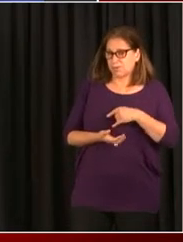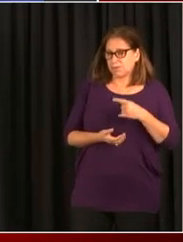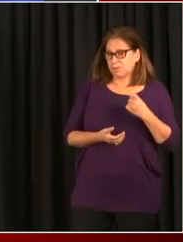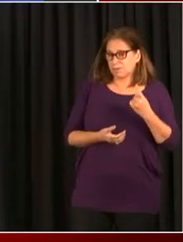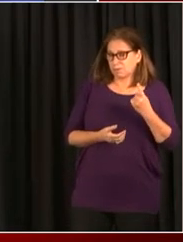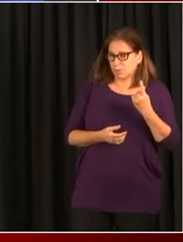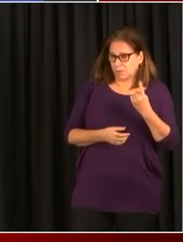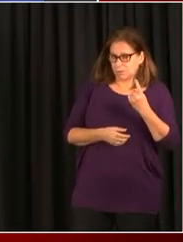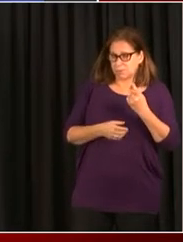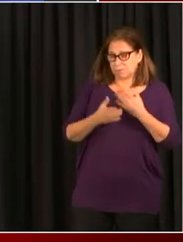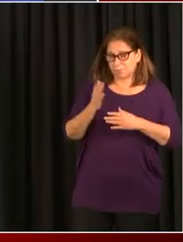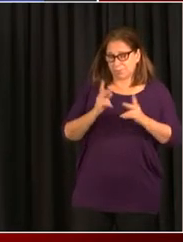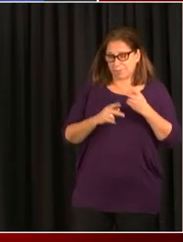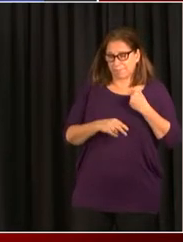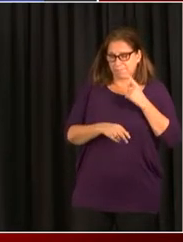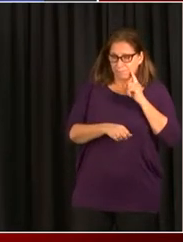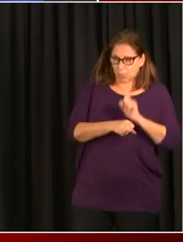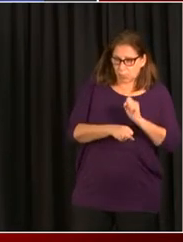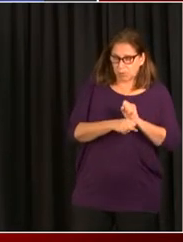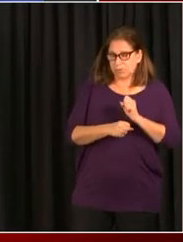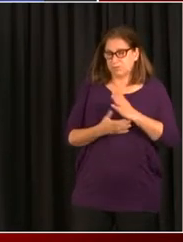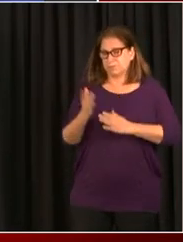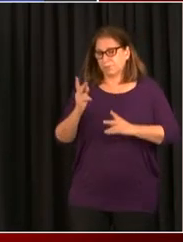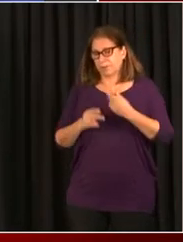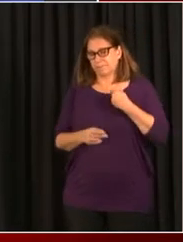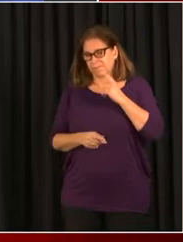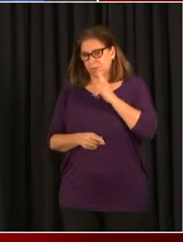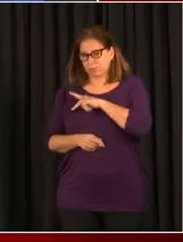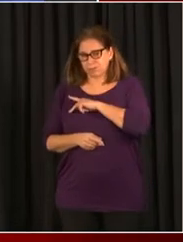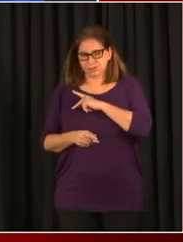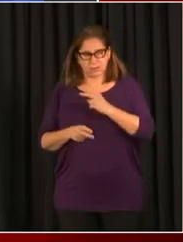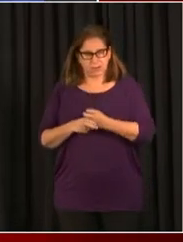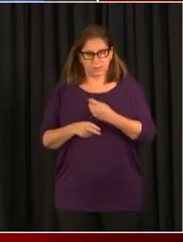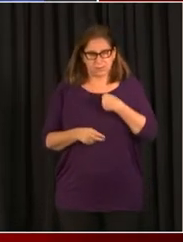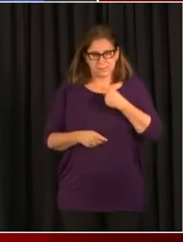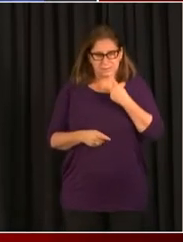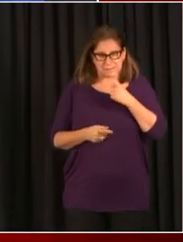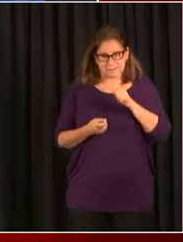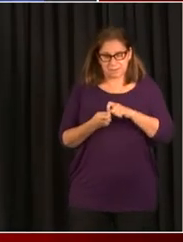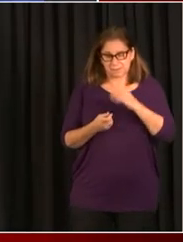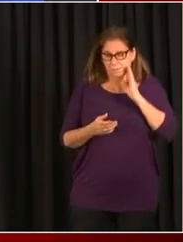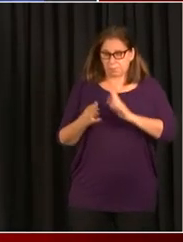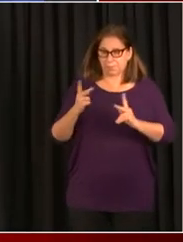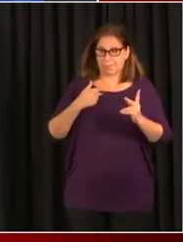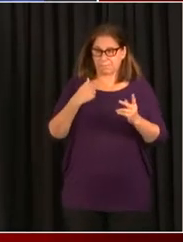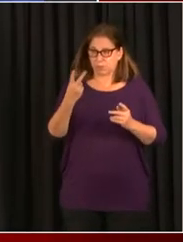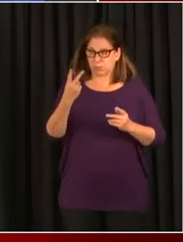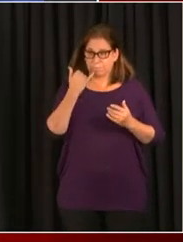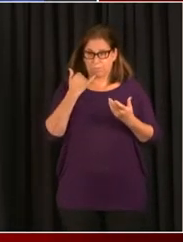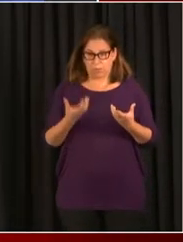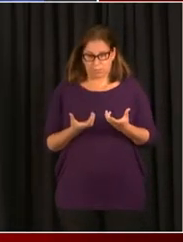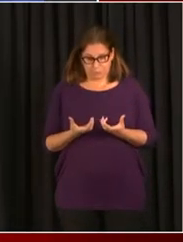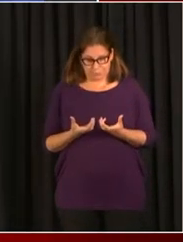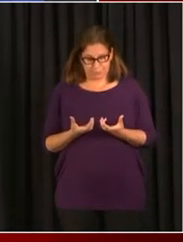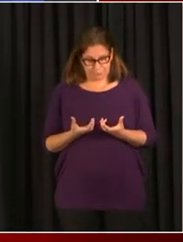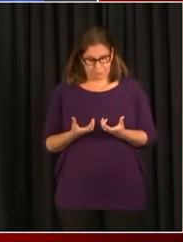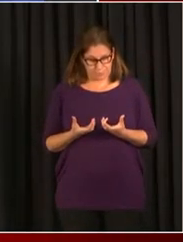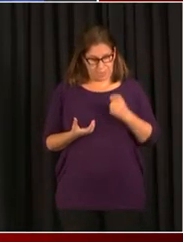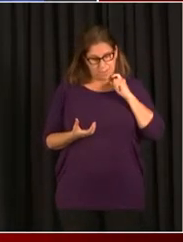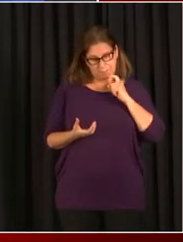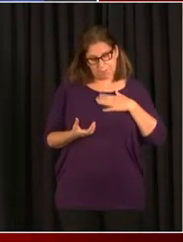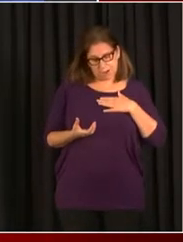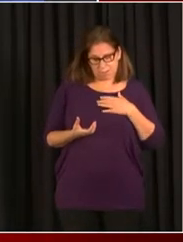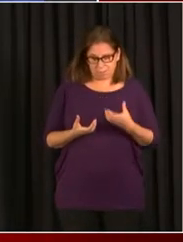right? So it's difficult to say exactly how many of those devices exist in our market. But we